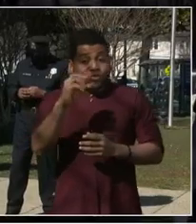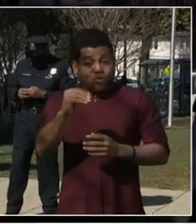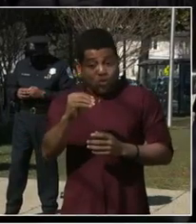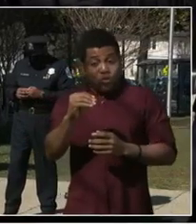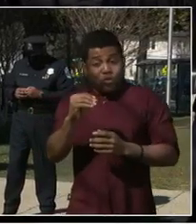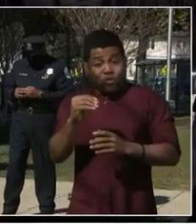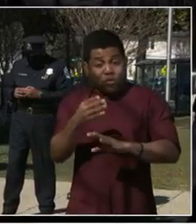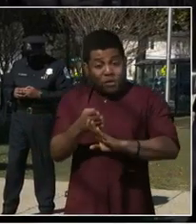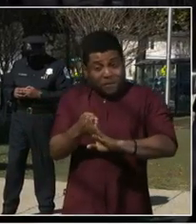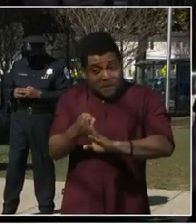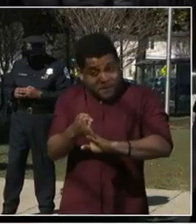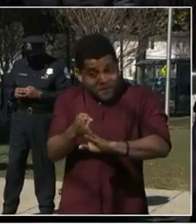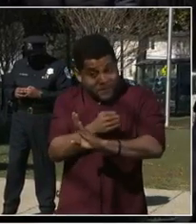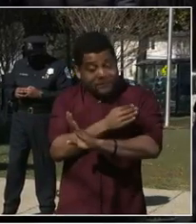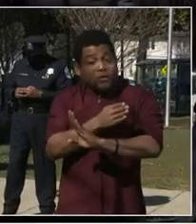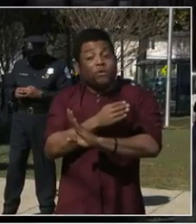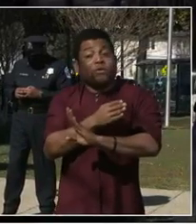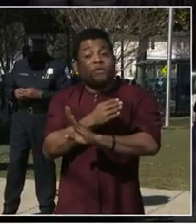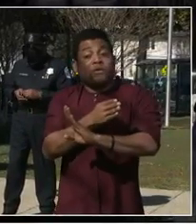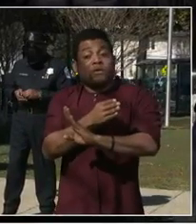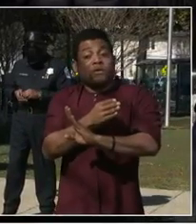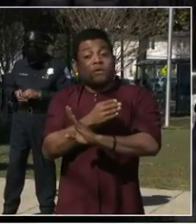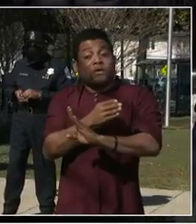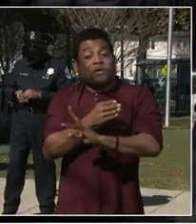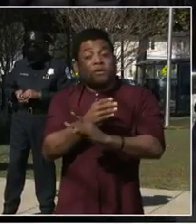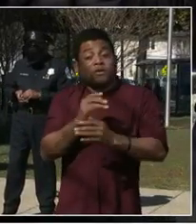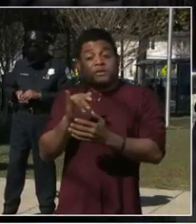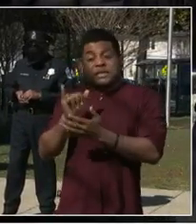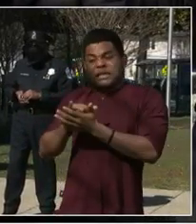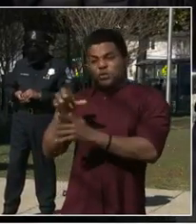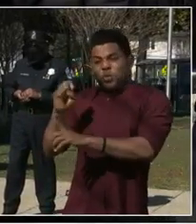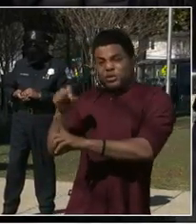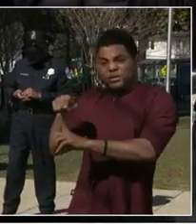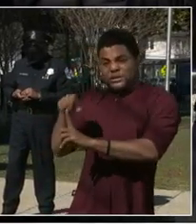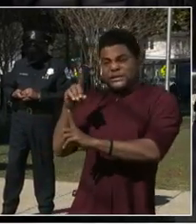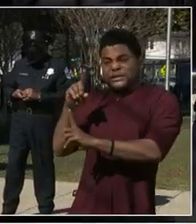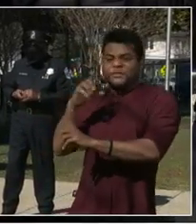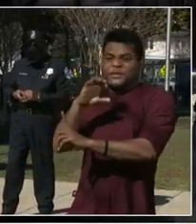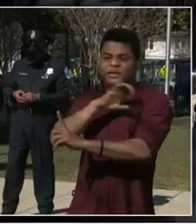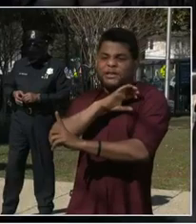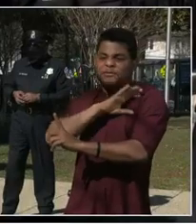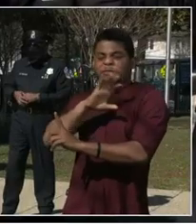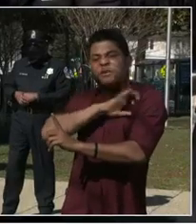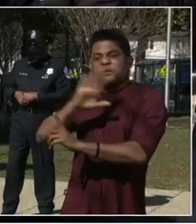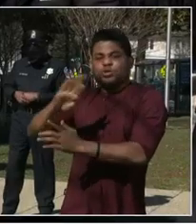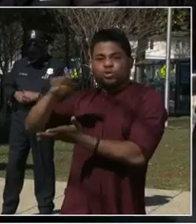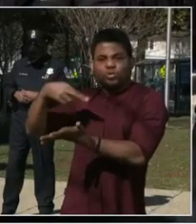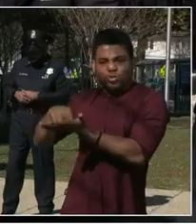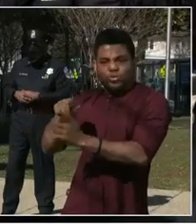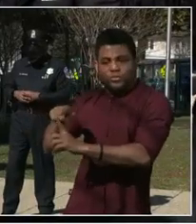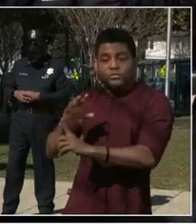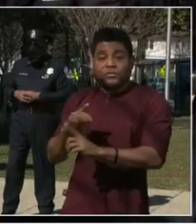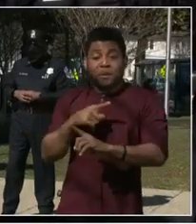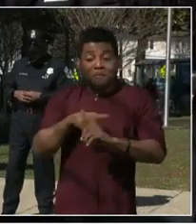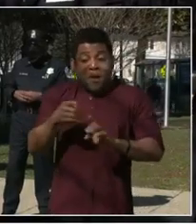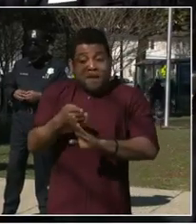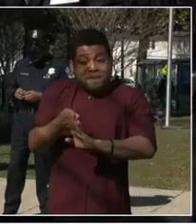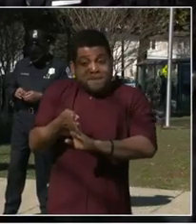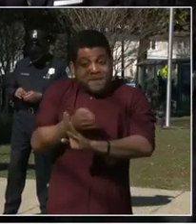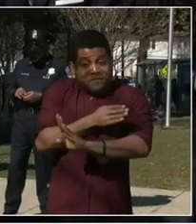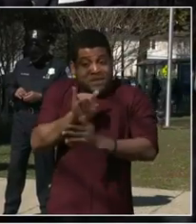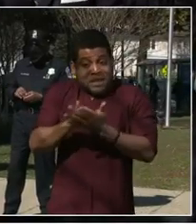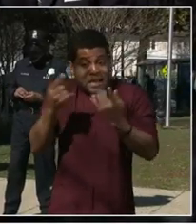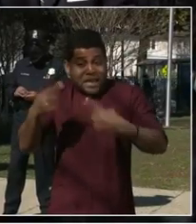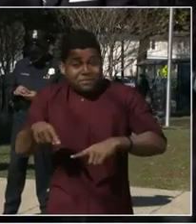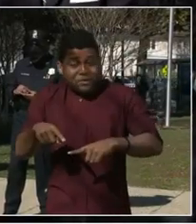that, within MP, that was Kevin's role on the back end part. But prior to that, there was linkages